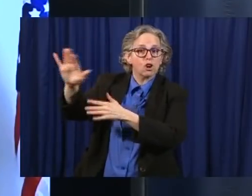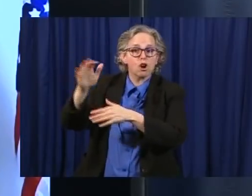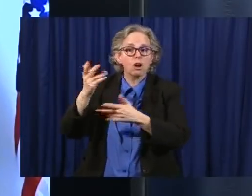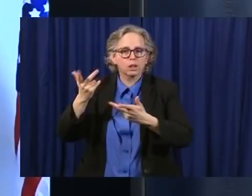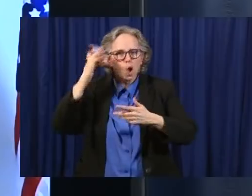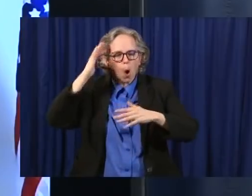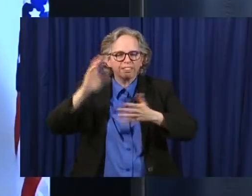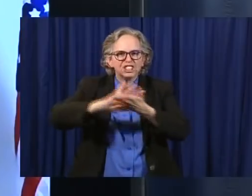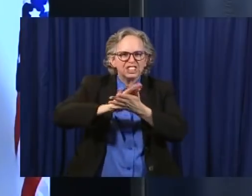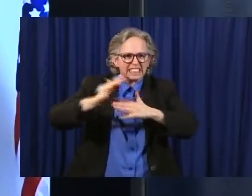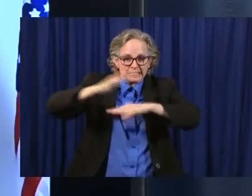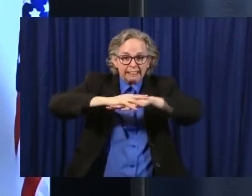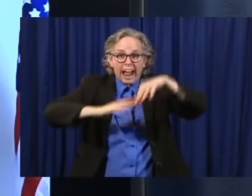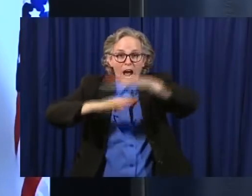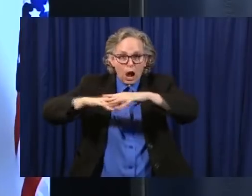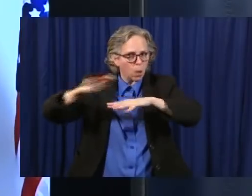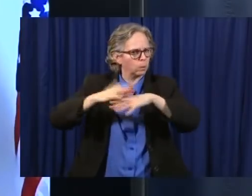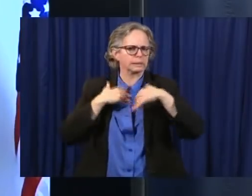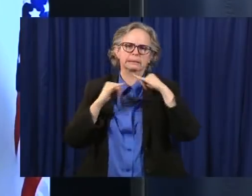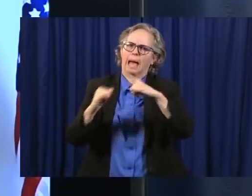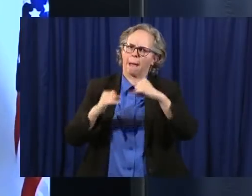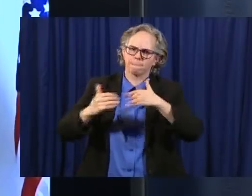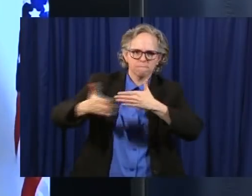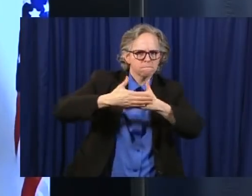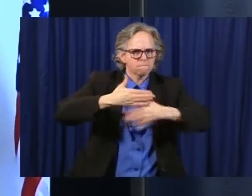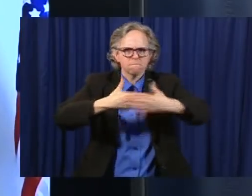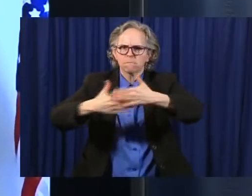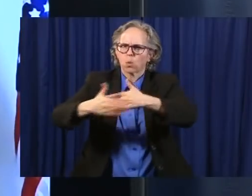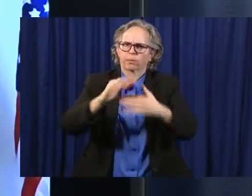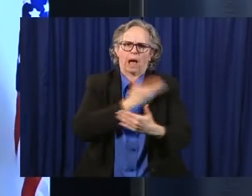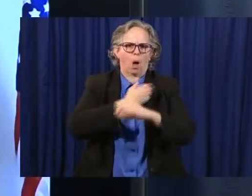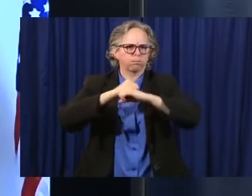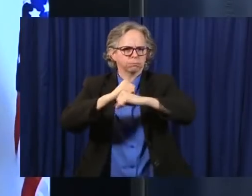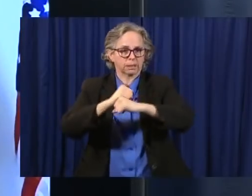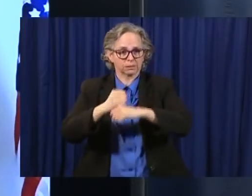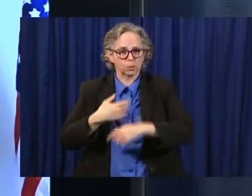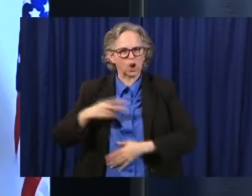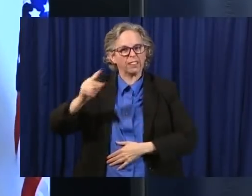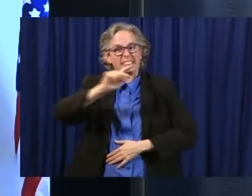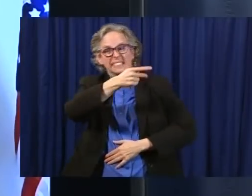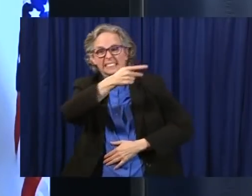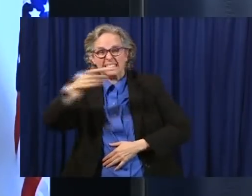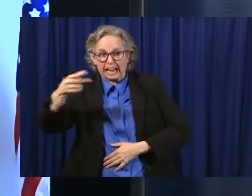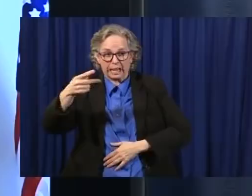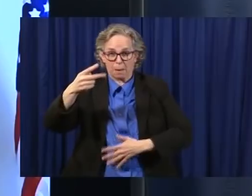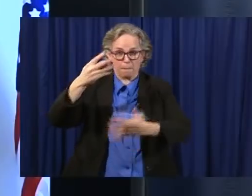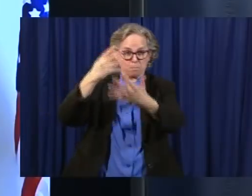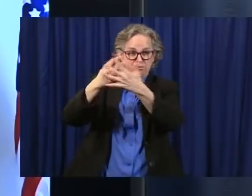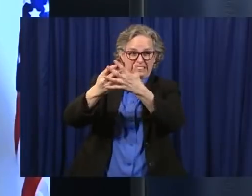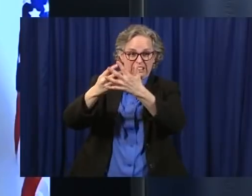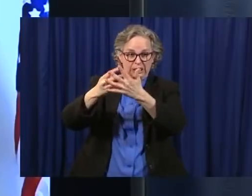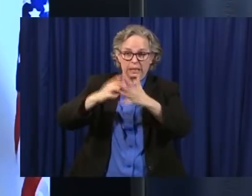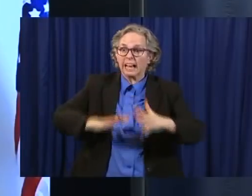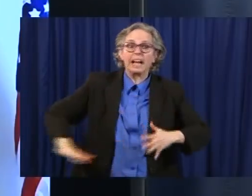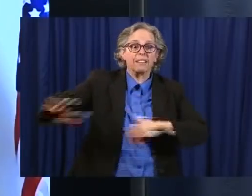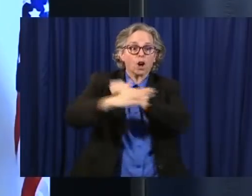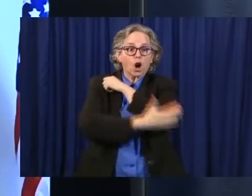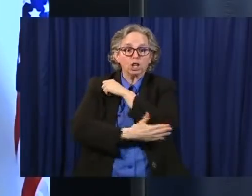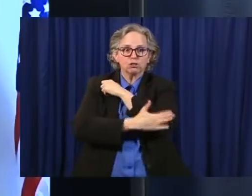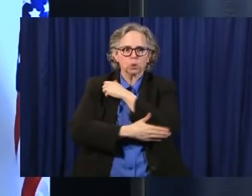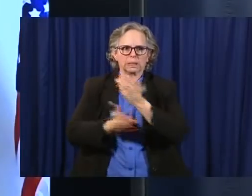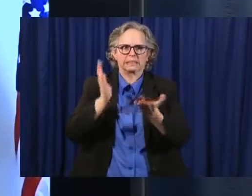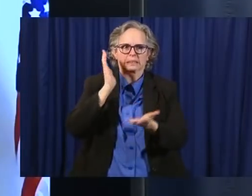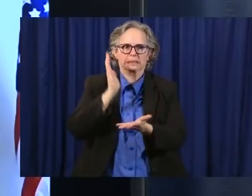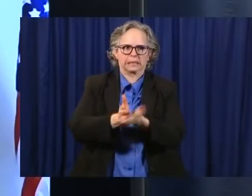in the nation to stop accepting visitors. When we did that, everyone thought we were excessive and moving